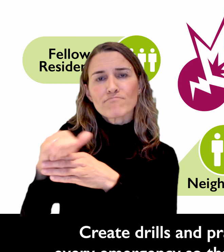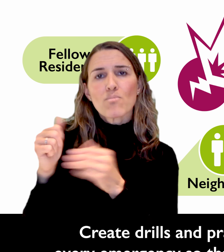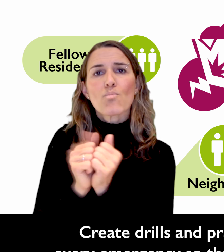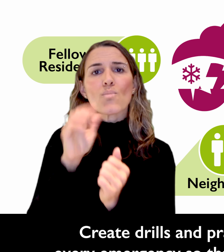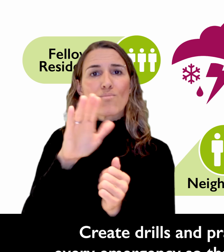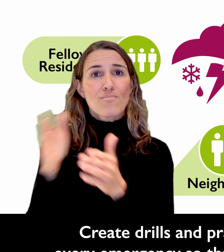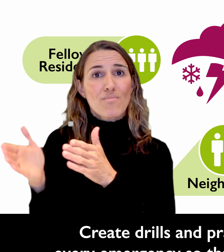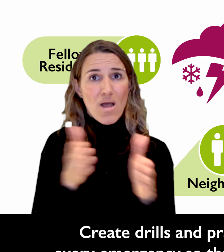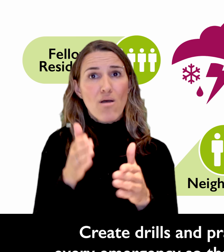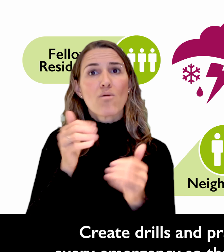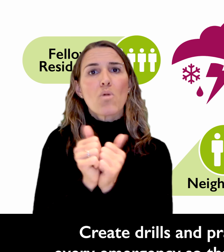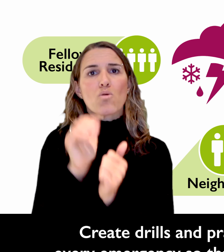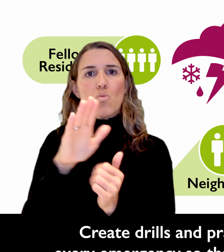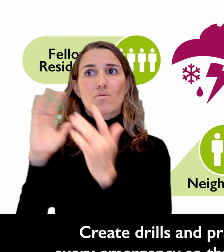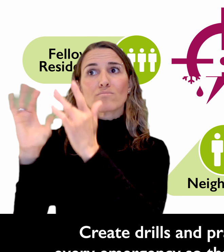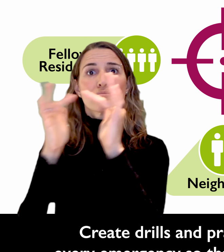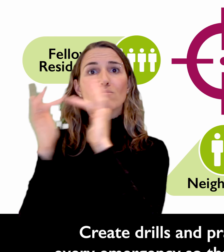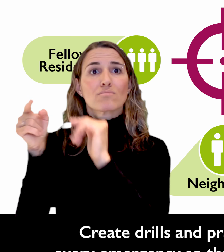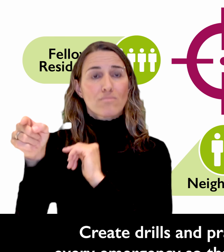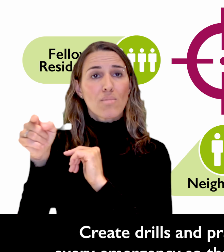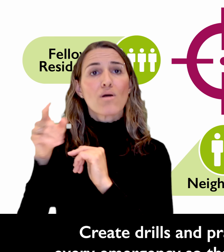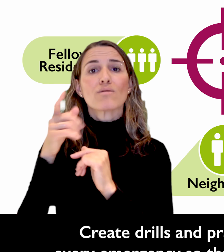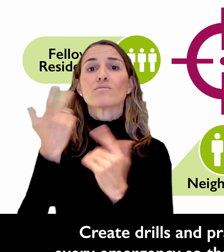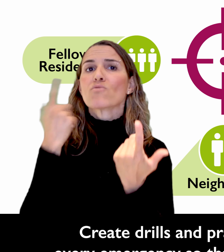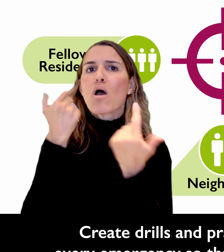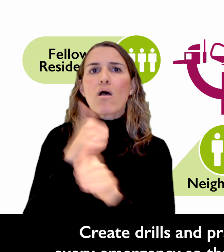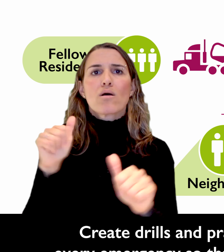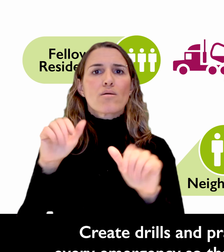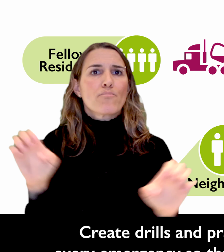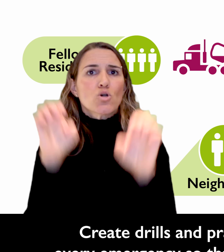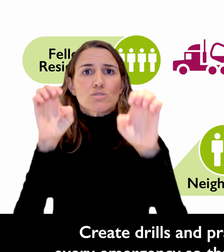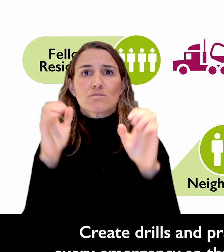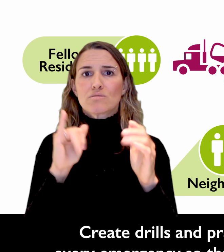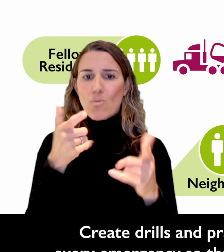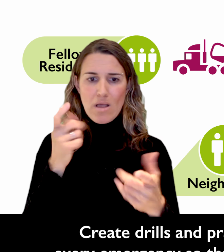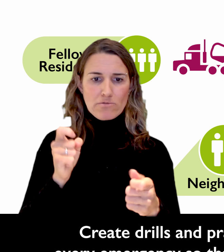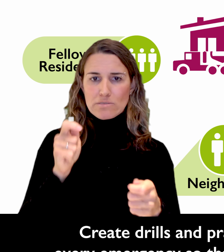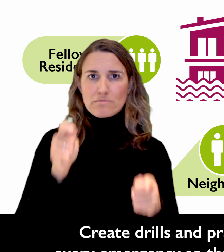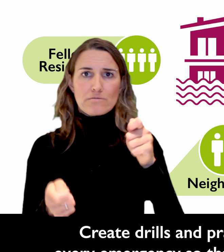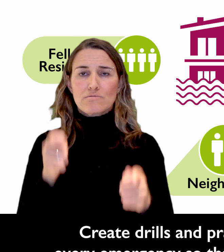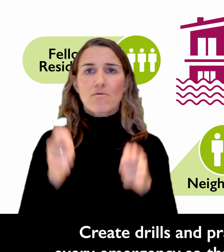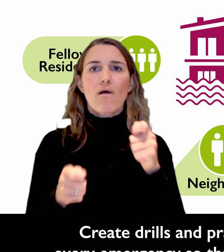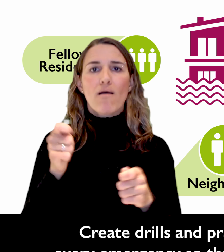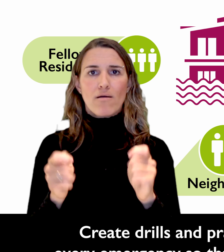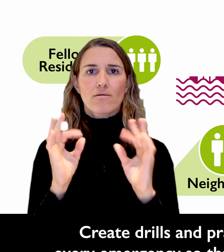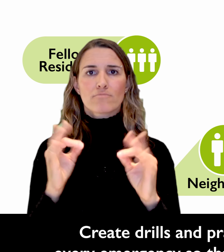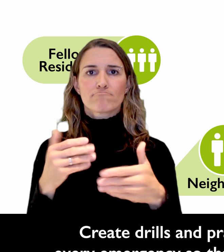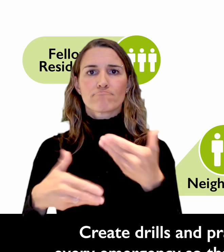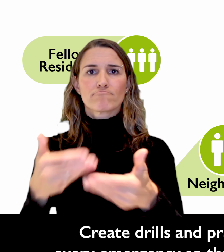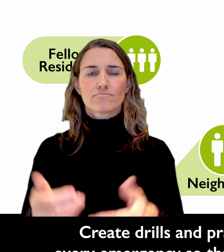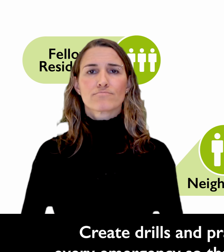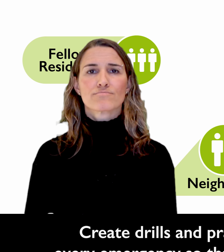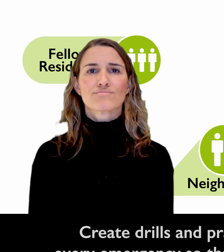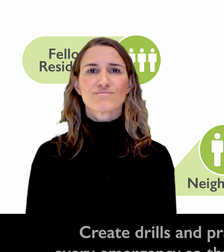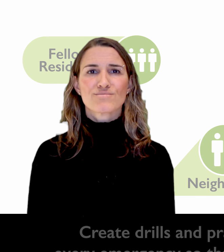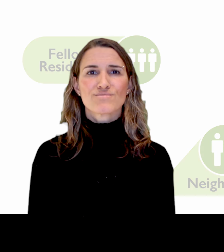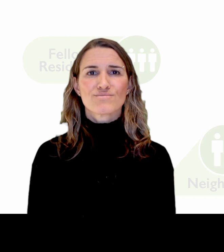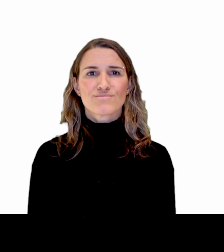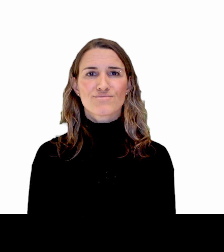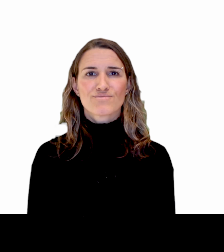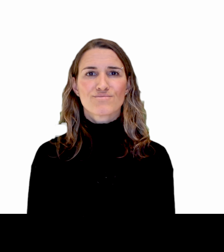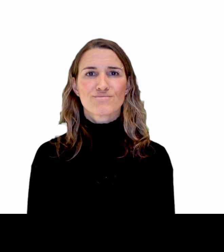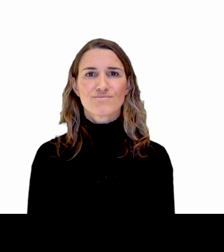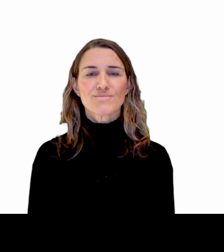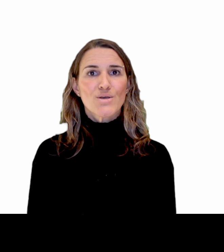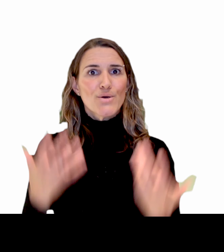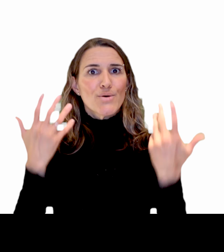serial numbers. Be sure to include in your documents contact information for local and out-of-province support, including phone